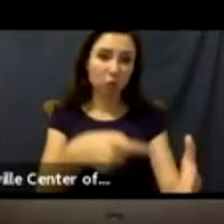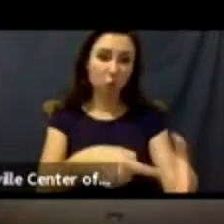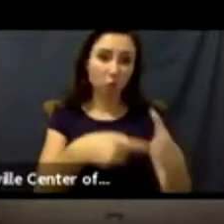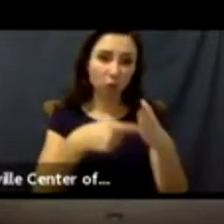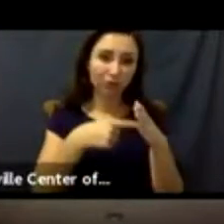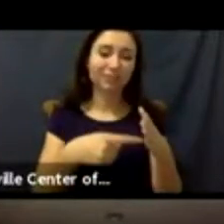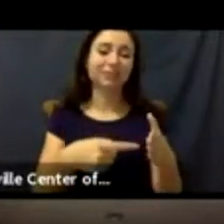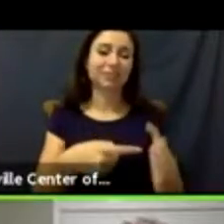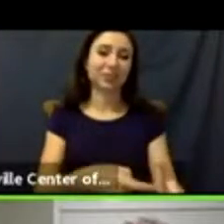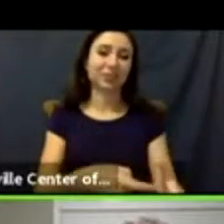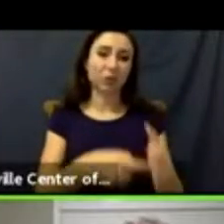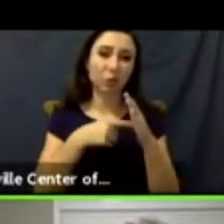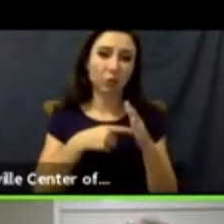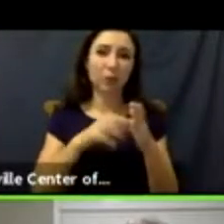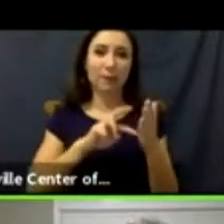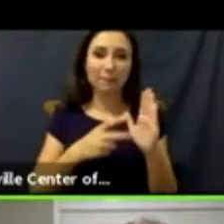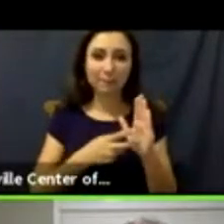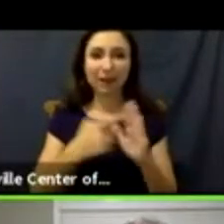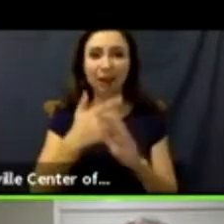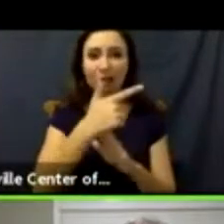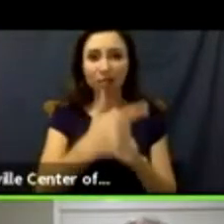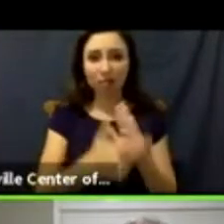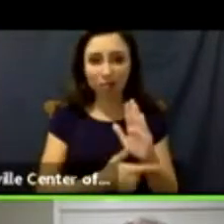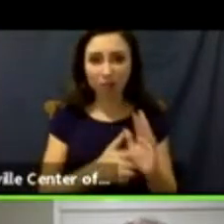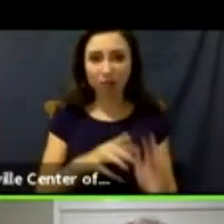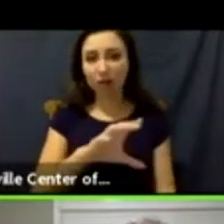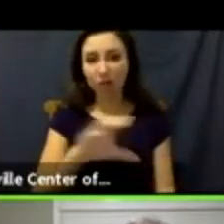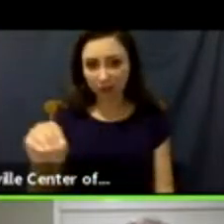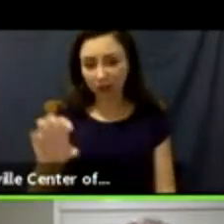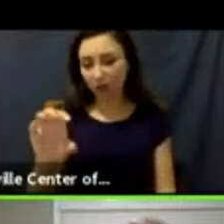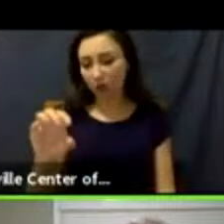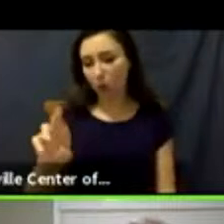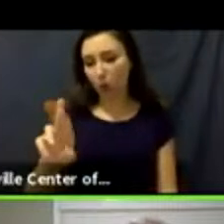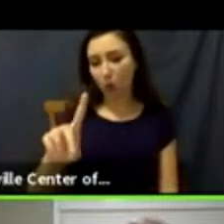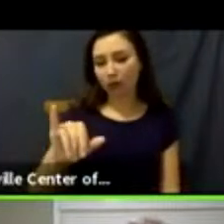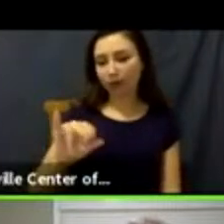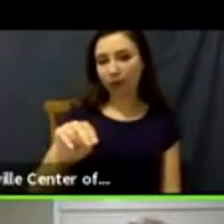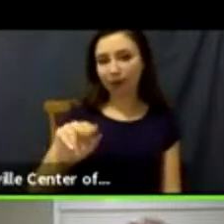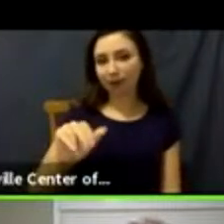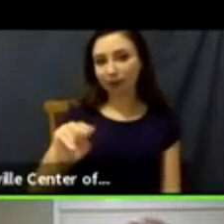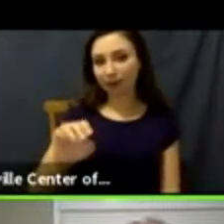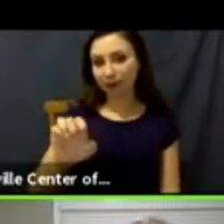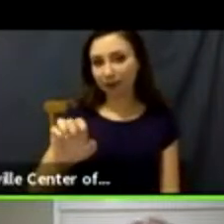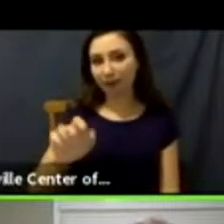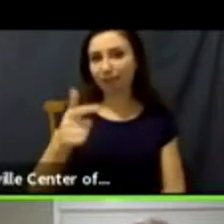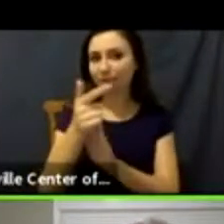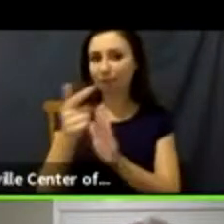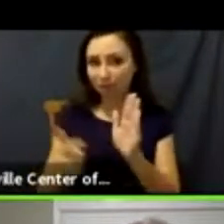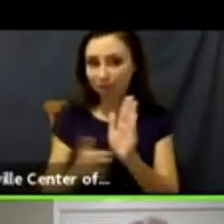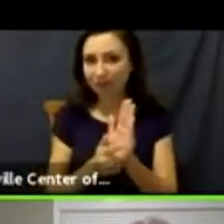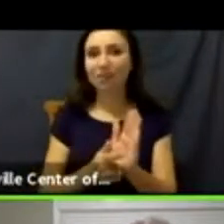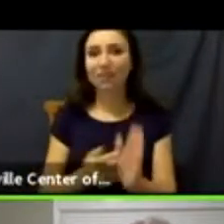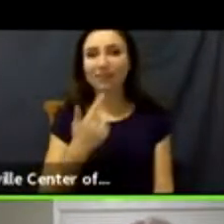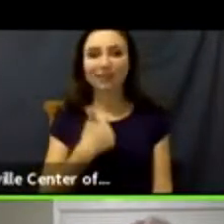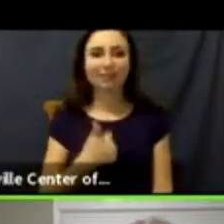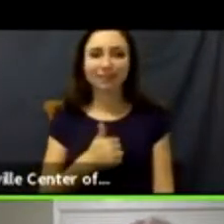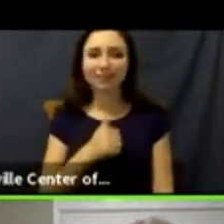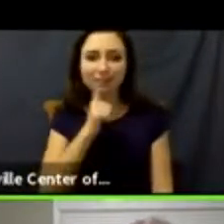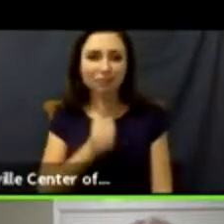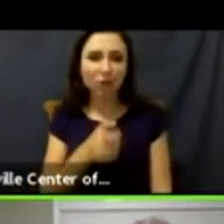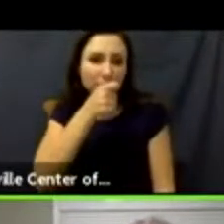is actually a law of the county. It's the same as, don't spit on the sidewalk or